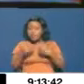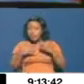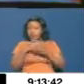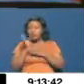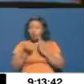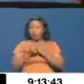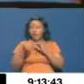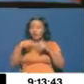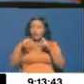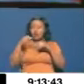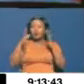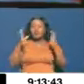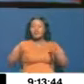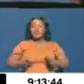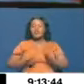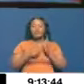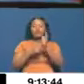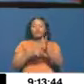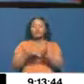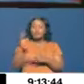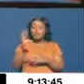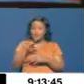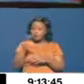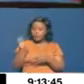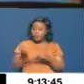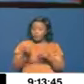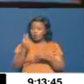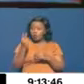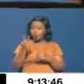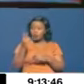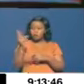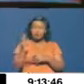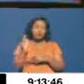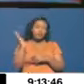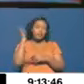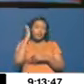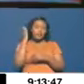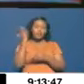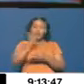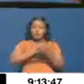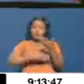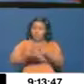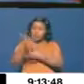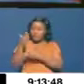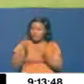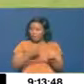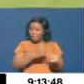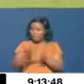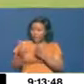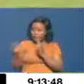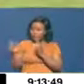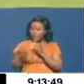to represent Africa at the 24th edition of the Deaflympics scheduled for December in Brazil.